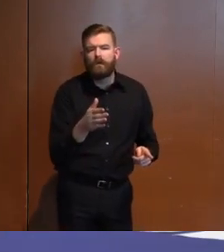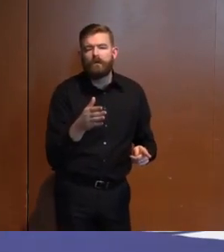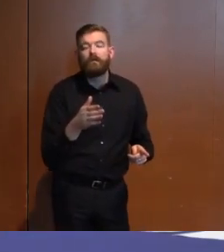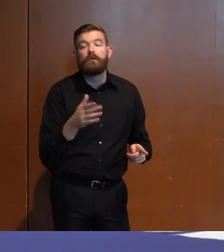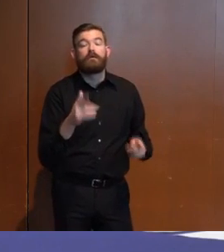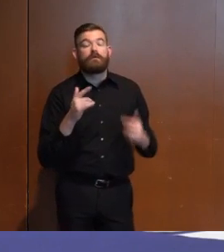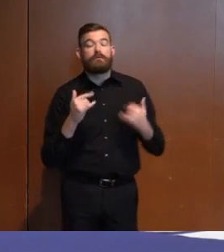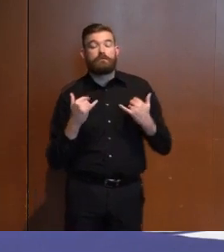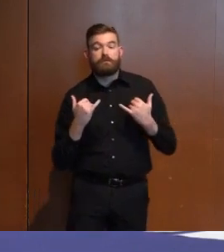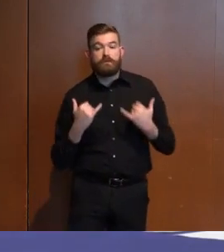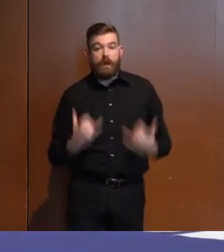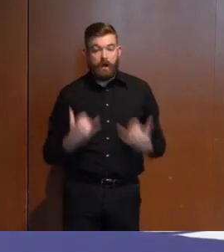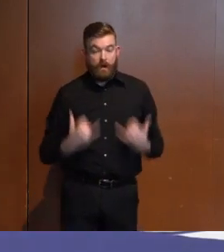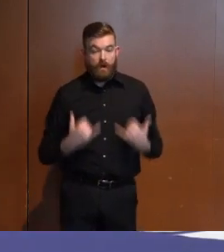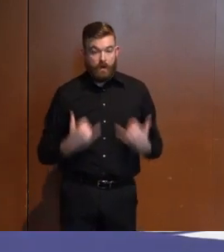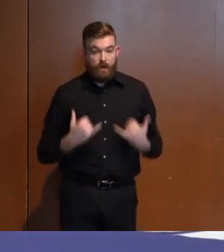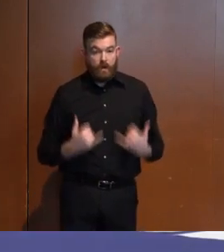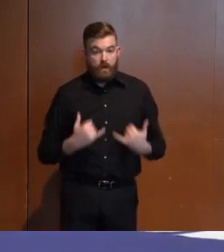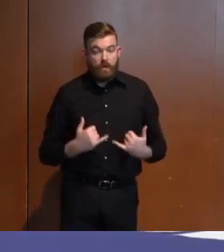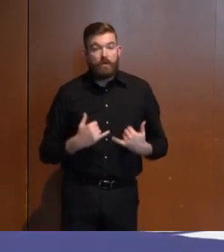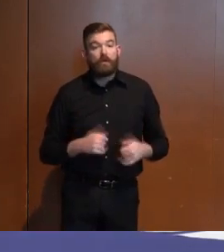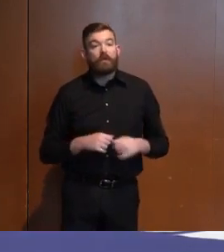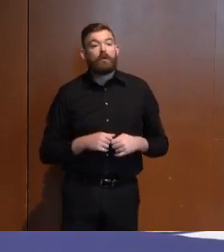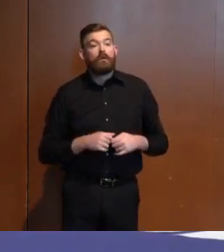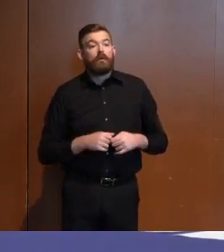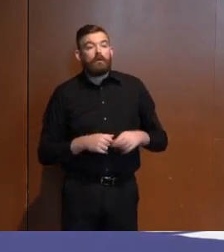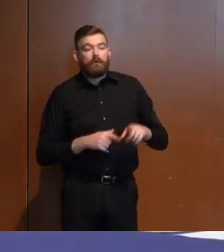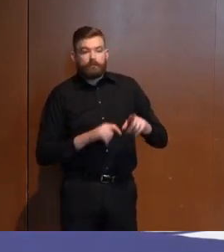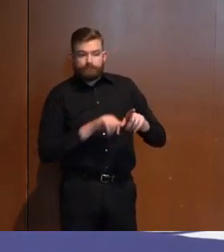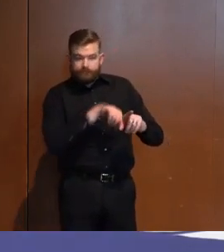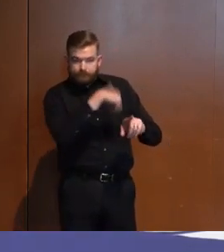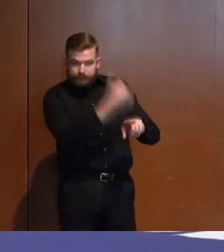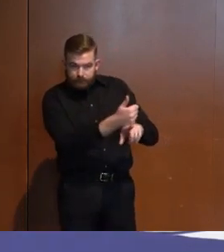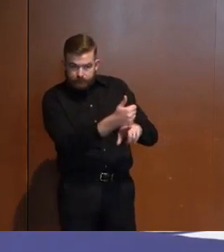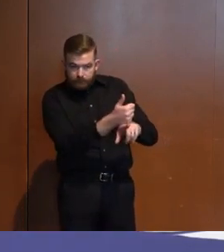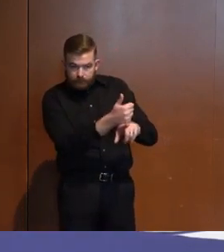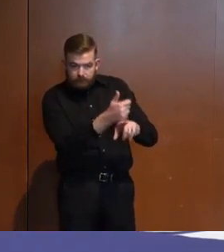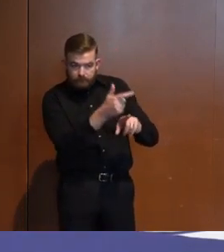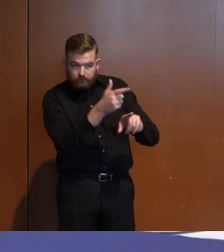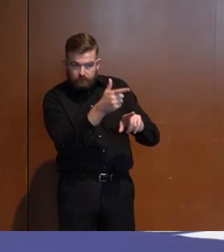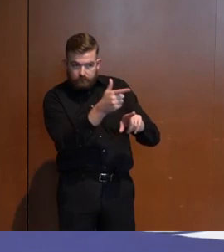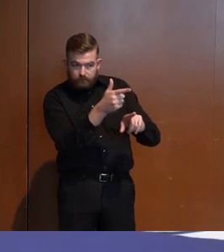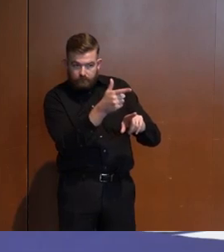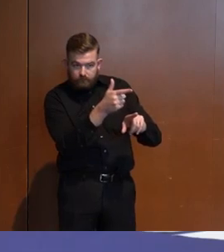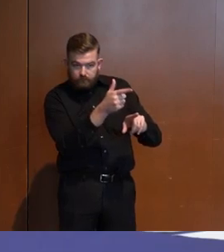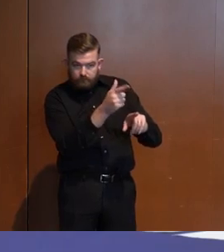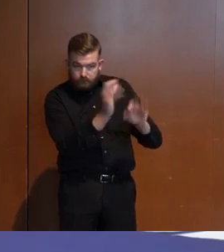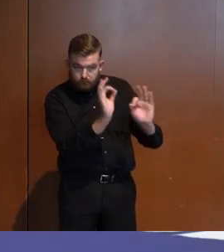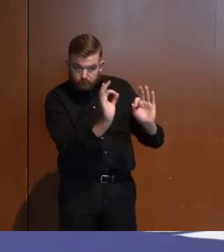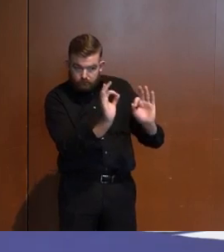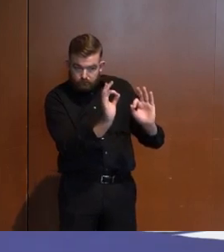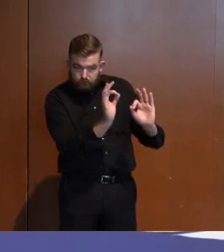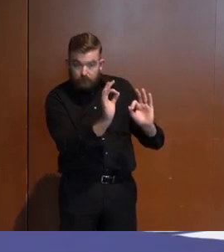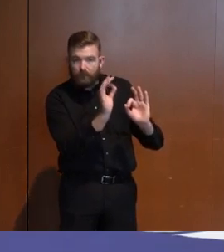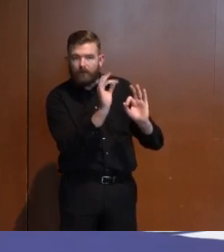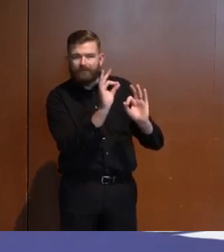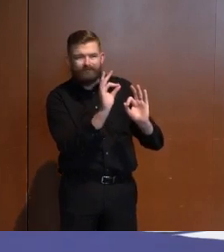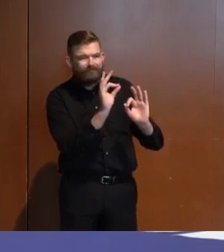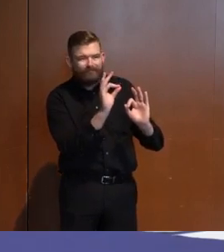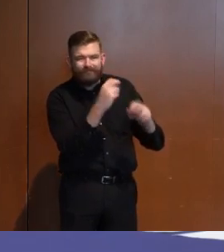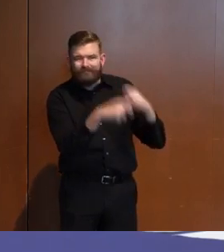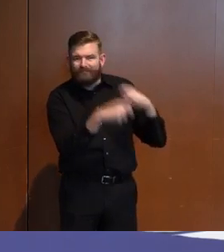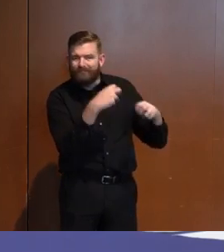stopgap measures, maybe school-based. There's sort of two driving principles here that got us